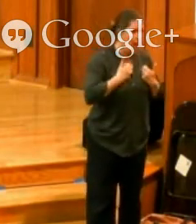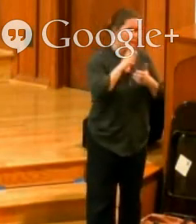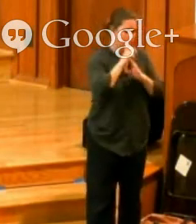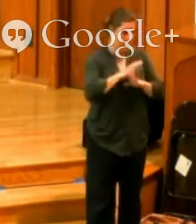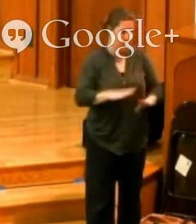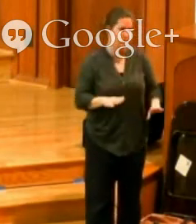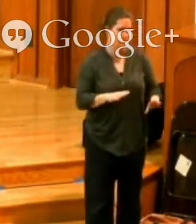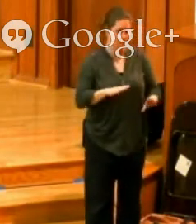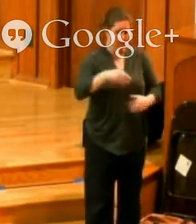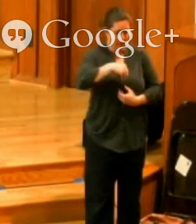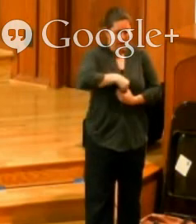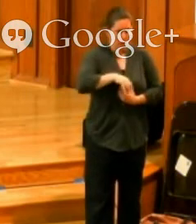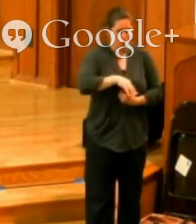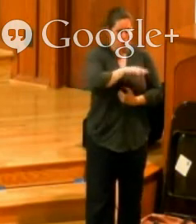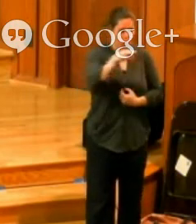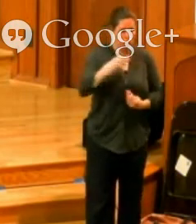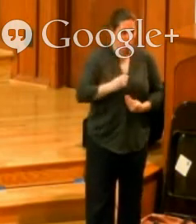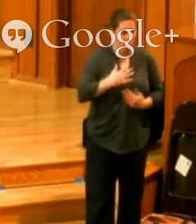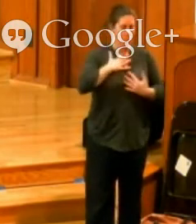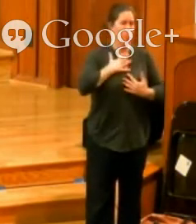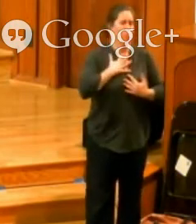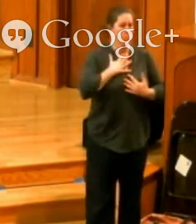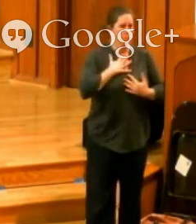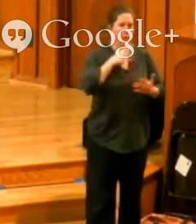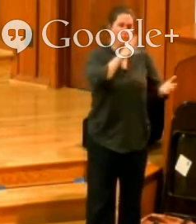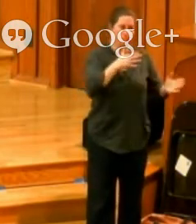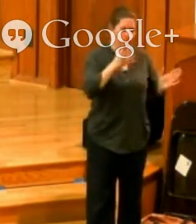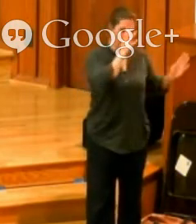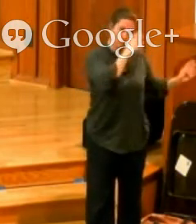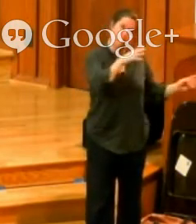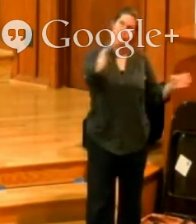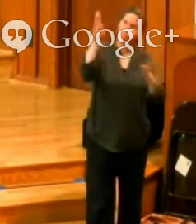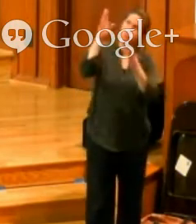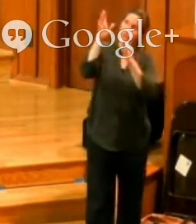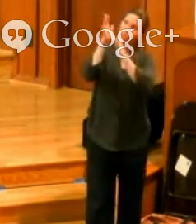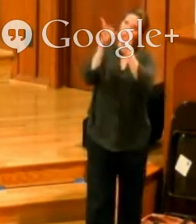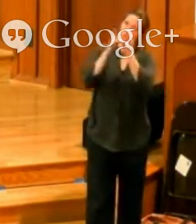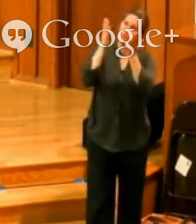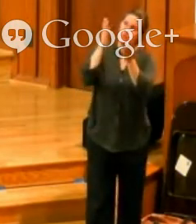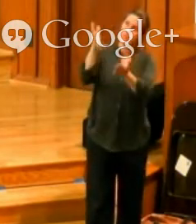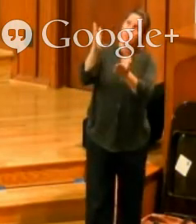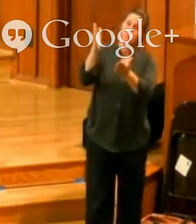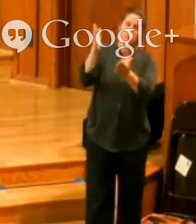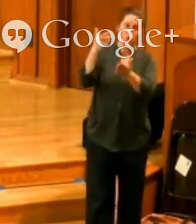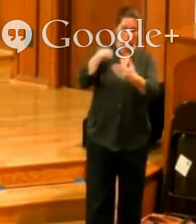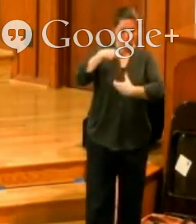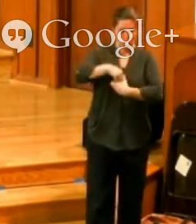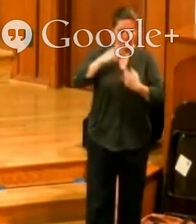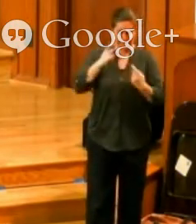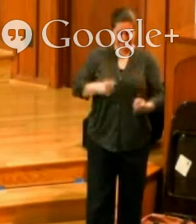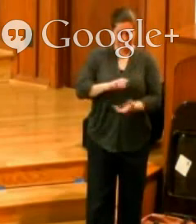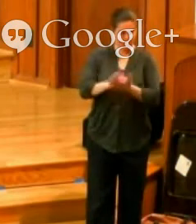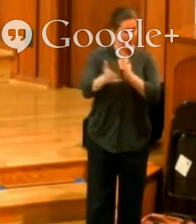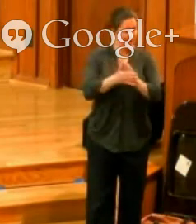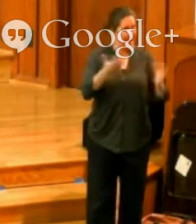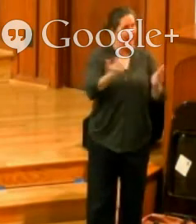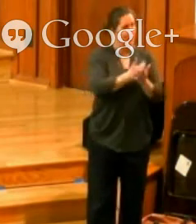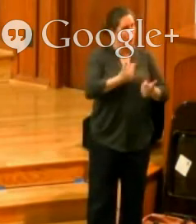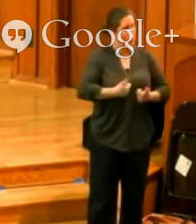our soul, that points us to Jesus so that we can have truly a cleansing from our sin and a new life in